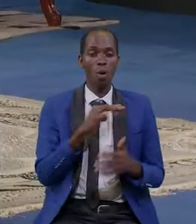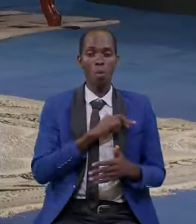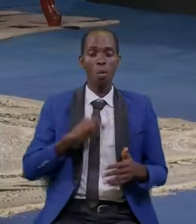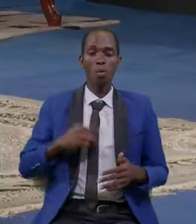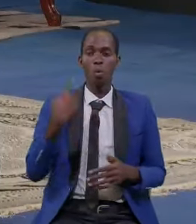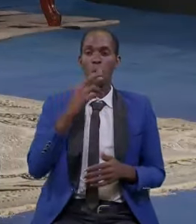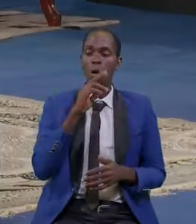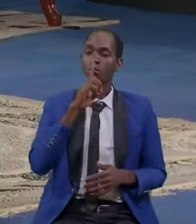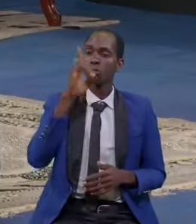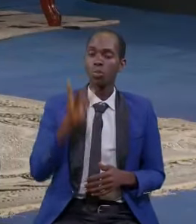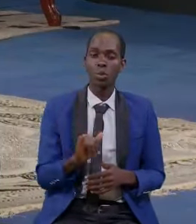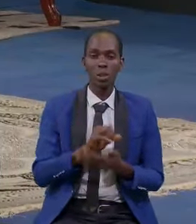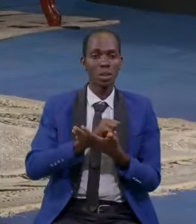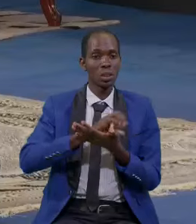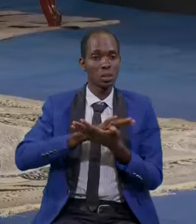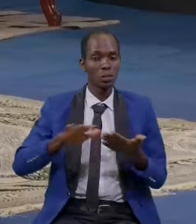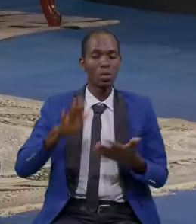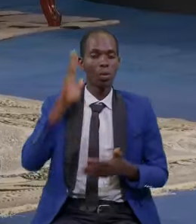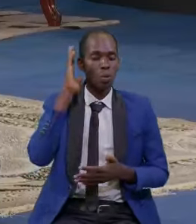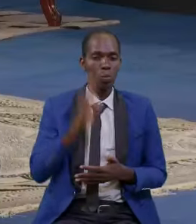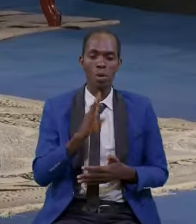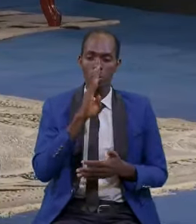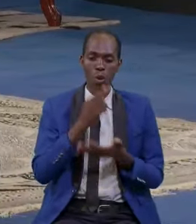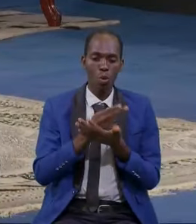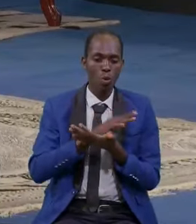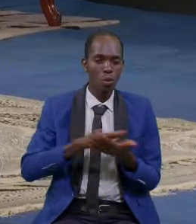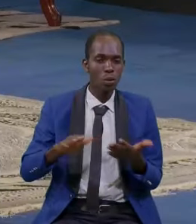be holy through and through